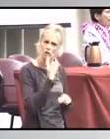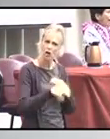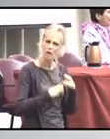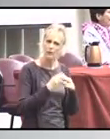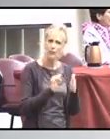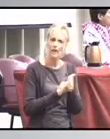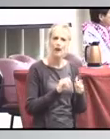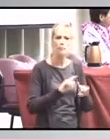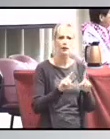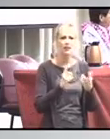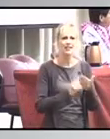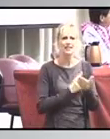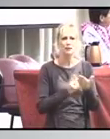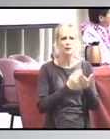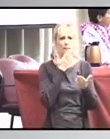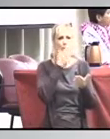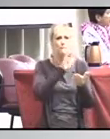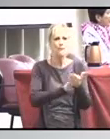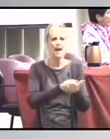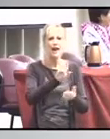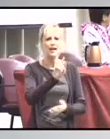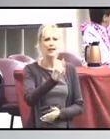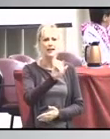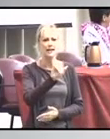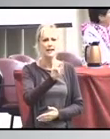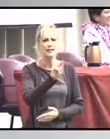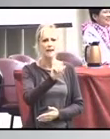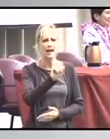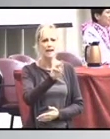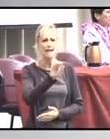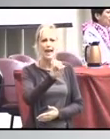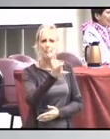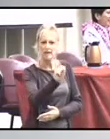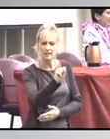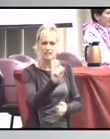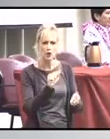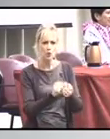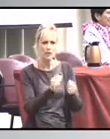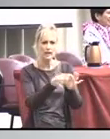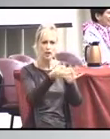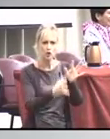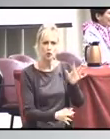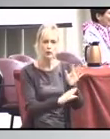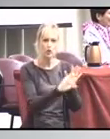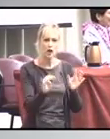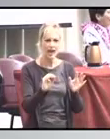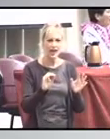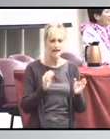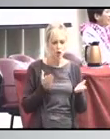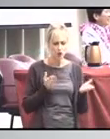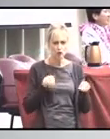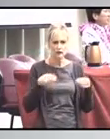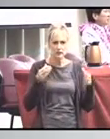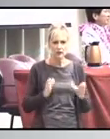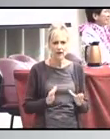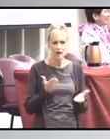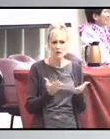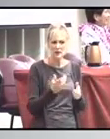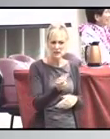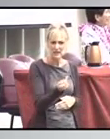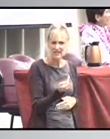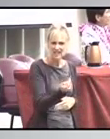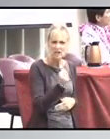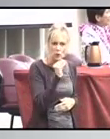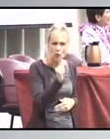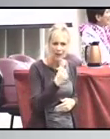there's bad dynamics between the interpreter and the service provider because they just don't like each other. Or, you know, an interpreter and the